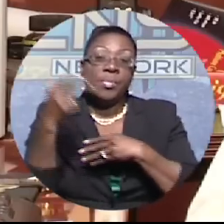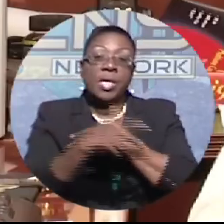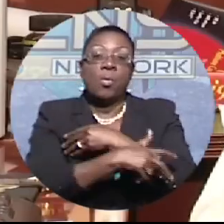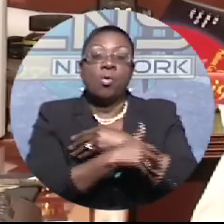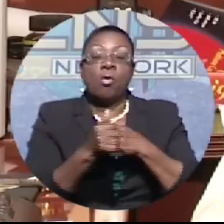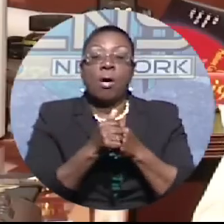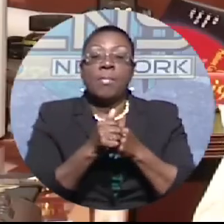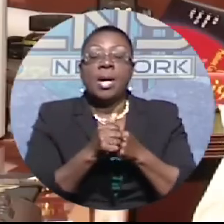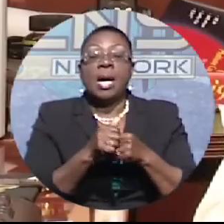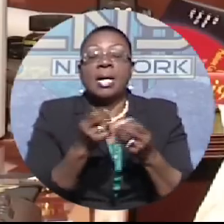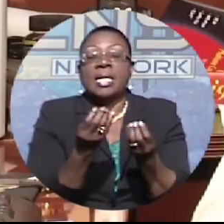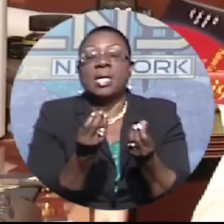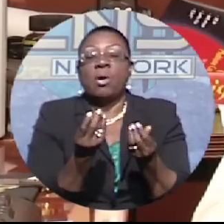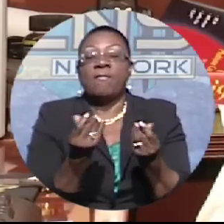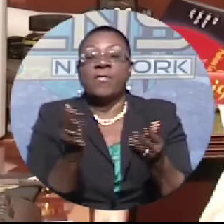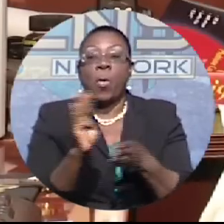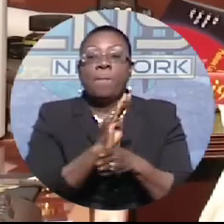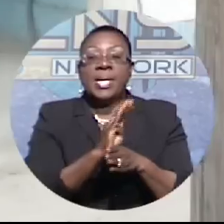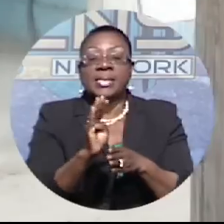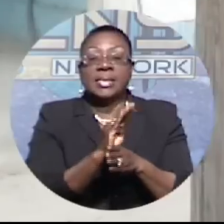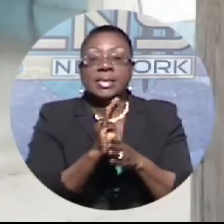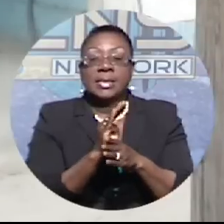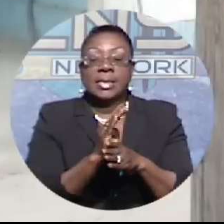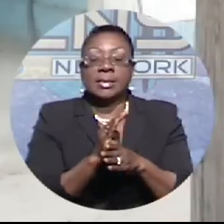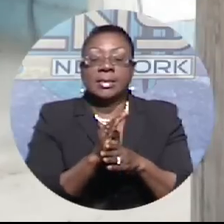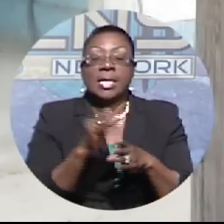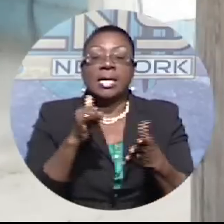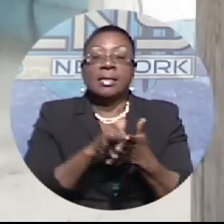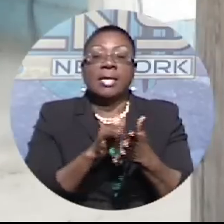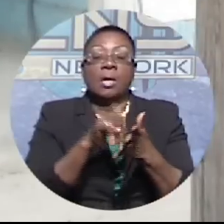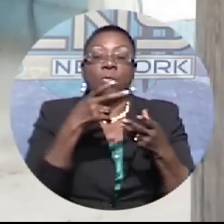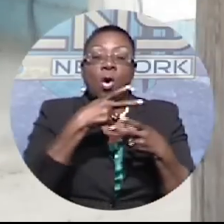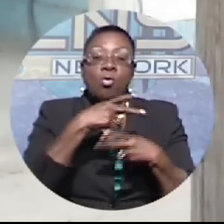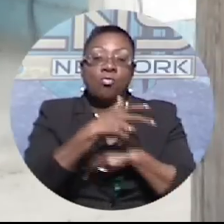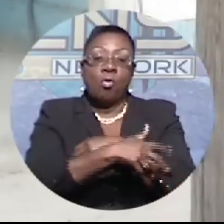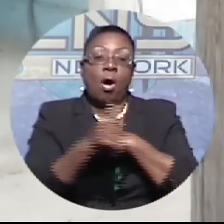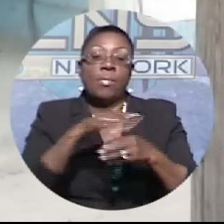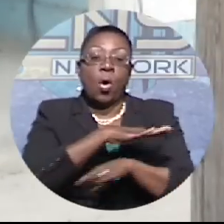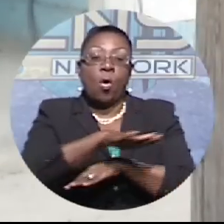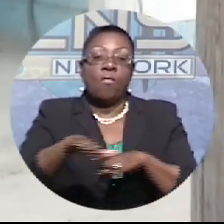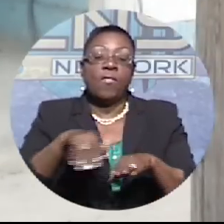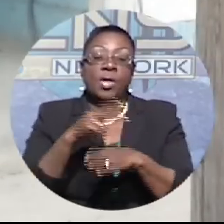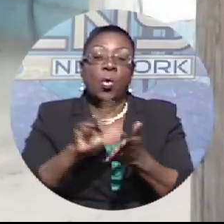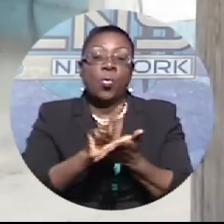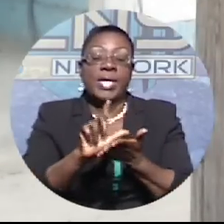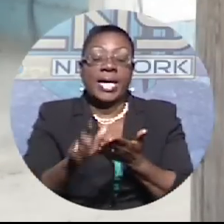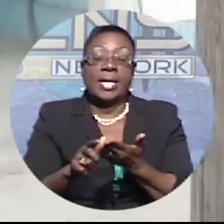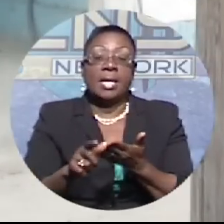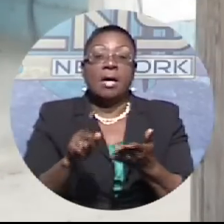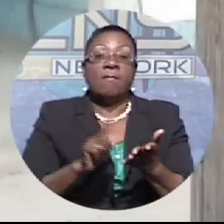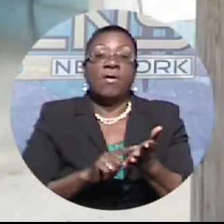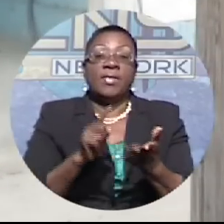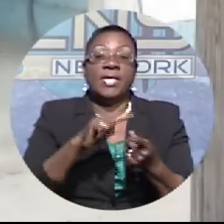couple of business establishments that were also robbed over the weekend. For the month already,